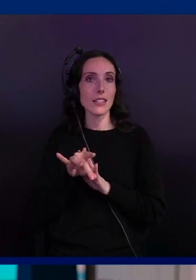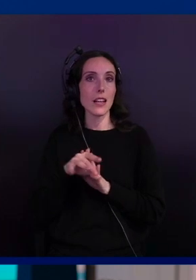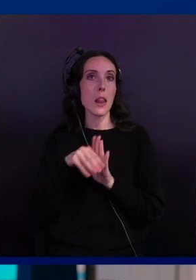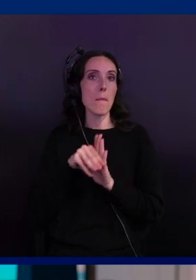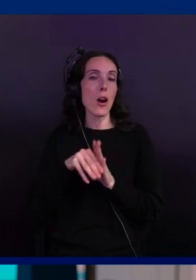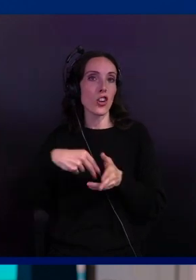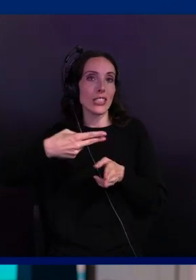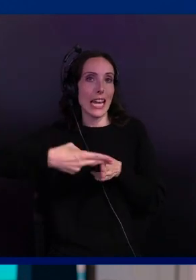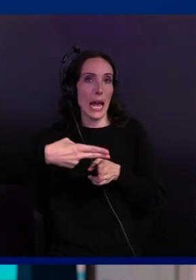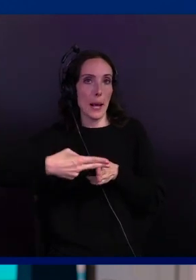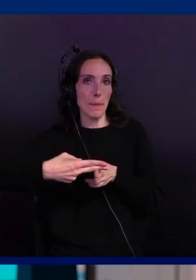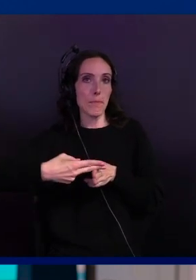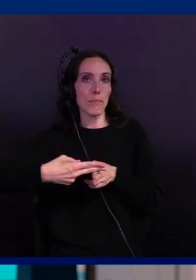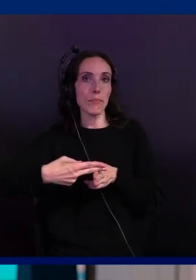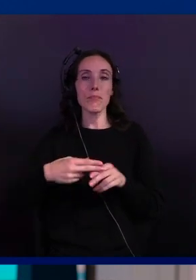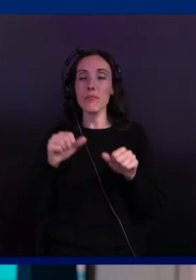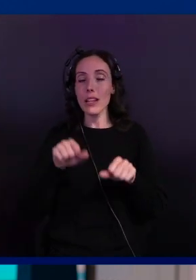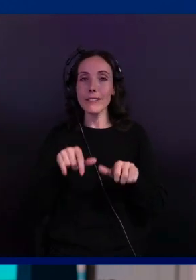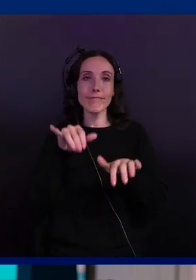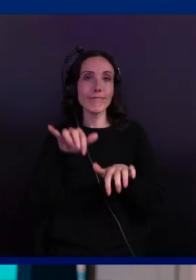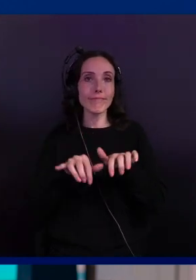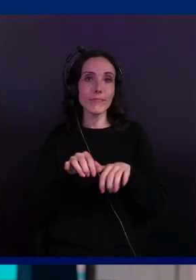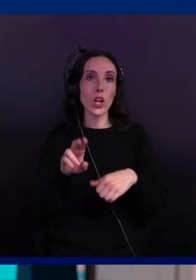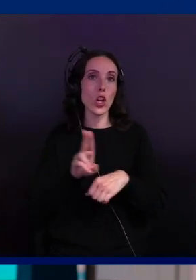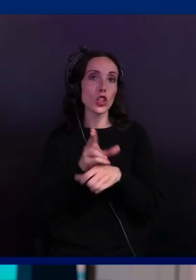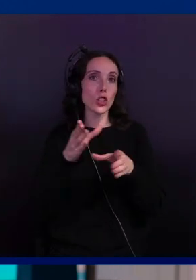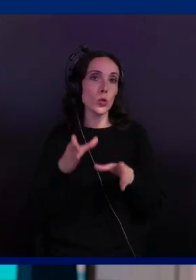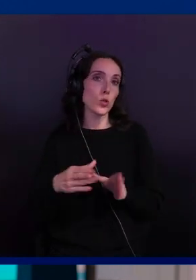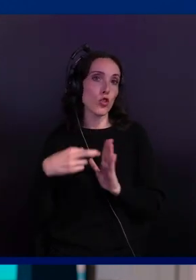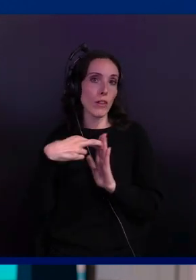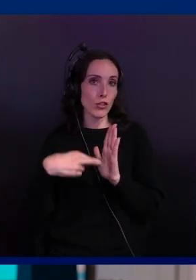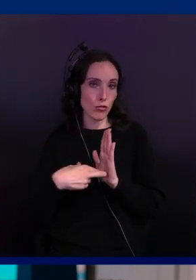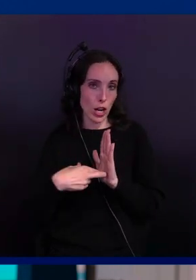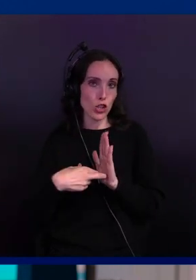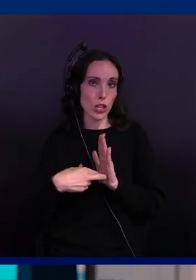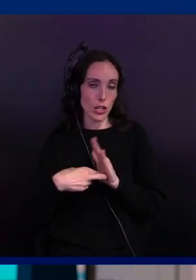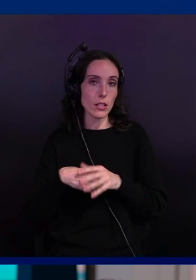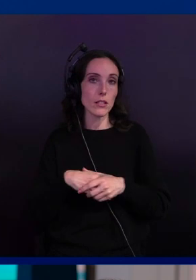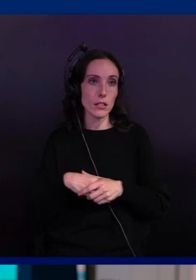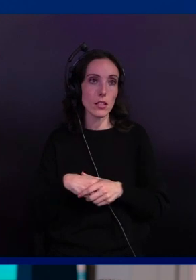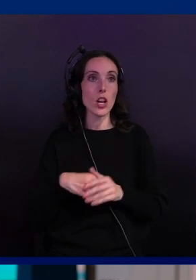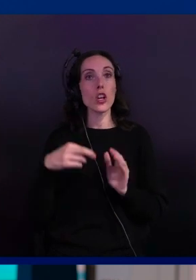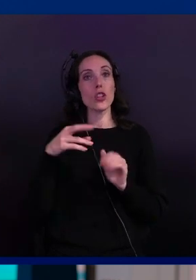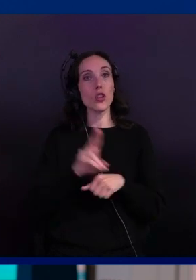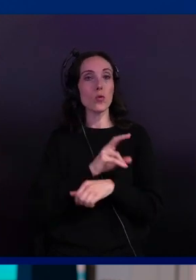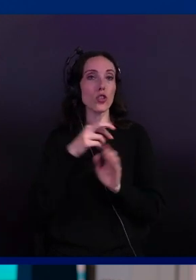right, we can just put some model name called user registration. That's the user registration model.